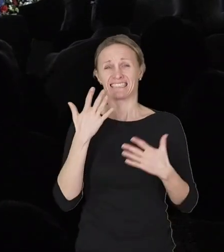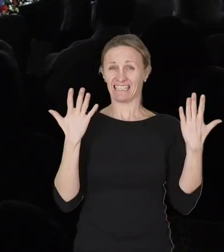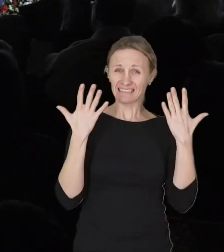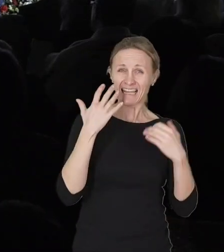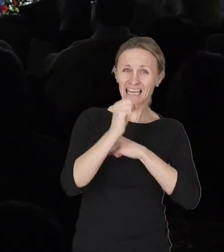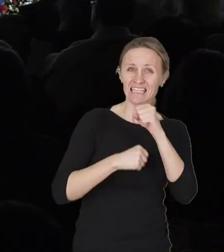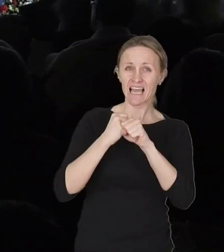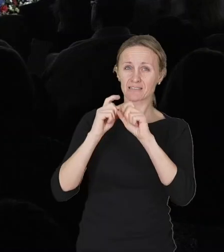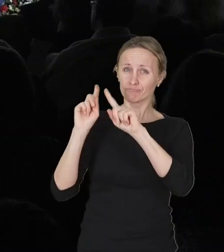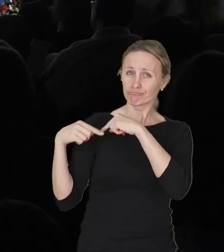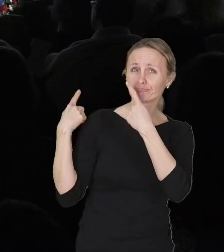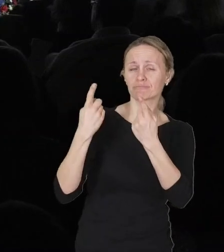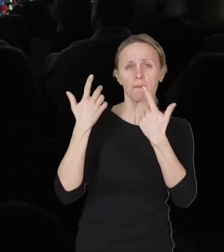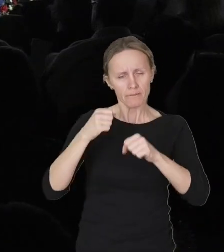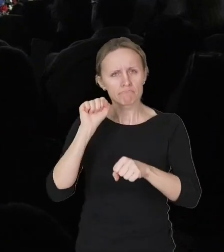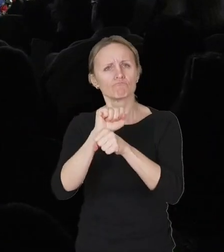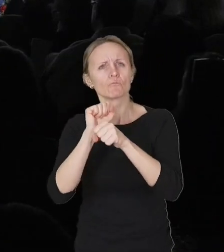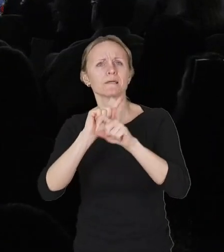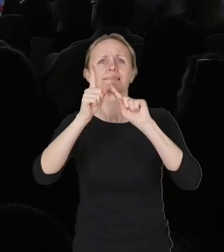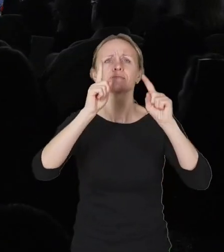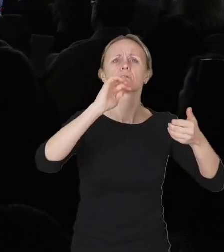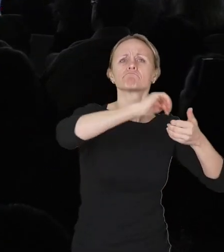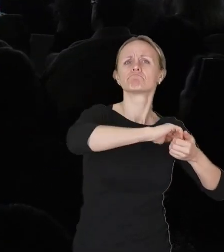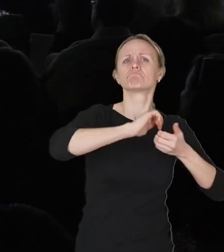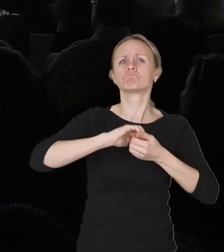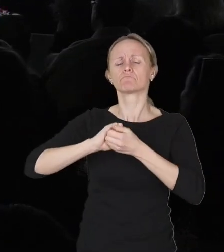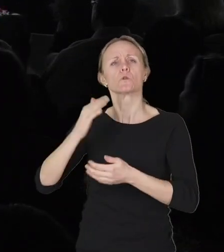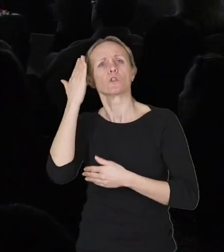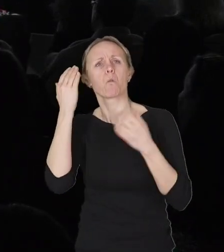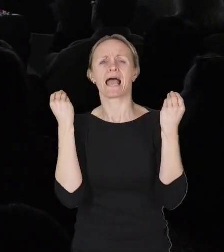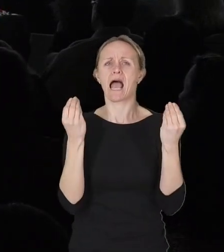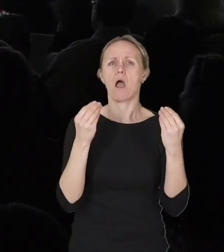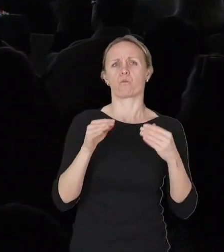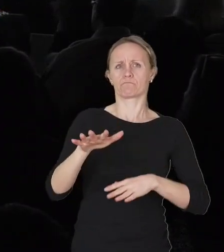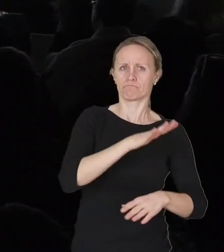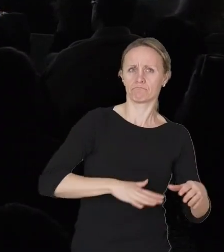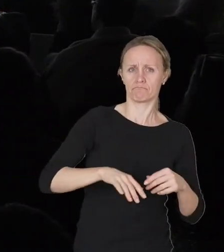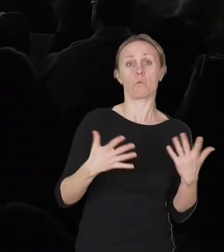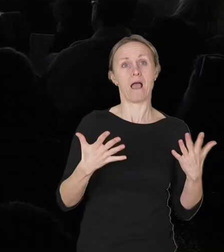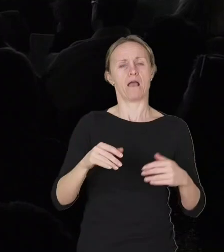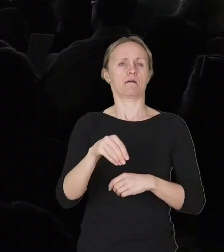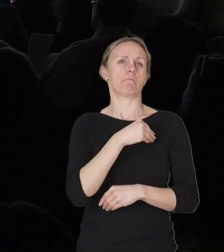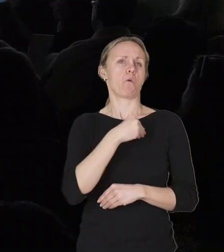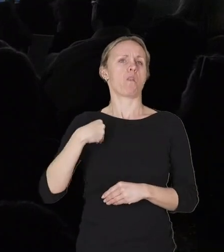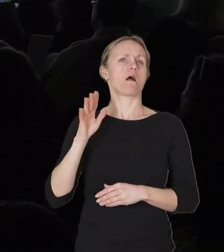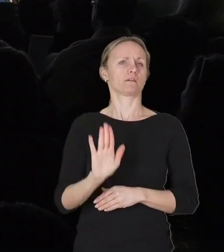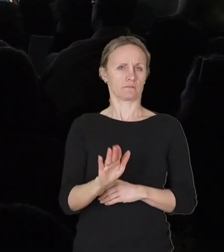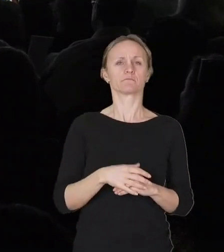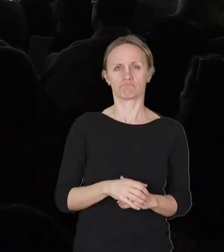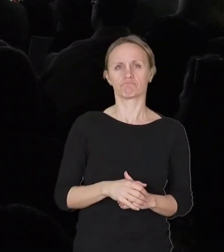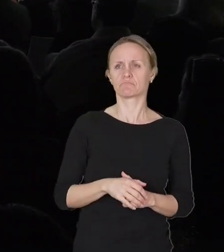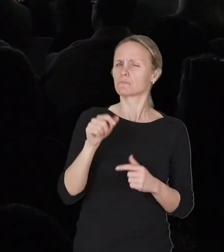here. And you have a vast experience in implementing cohesion policy. Since 2023, he was worked